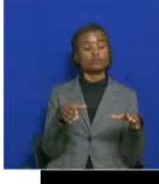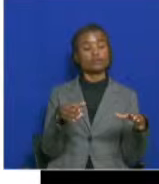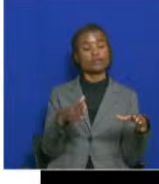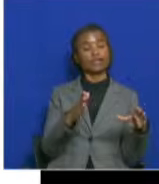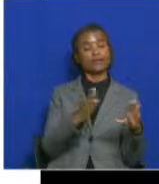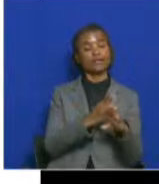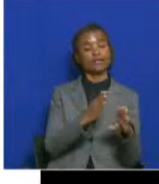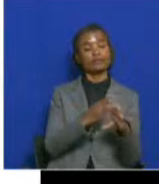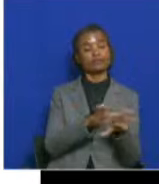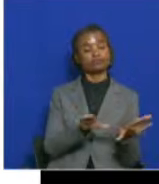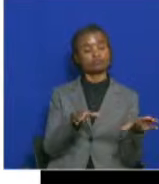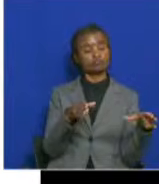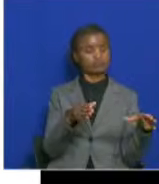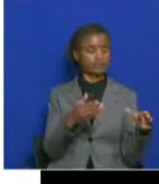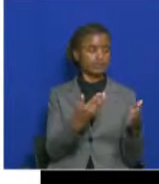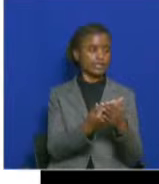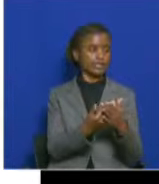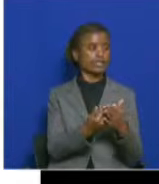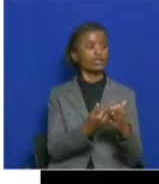of the rules engine.